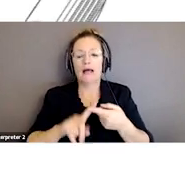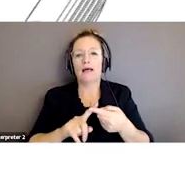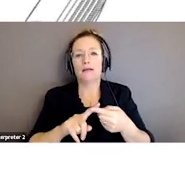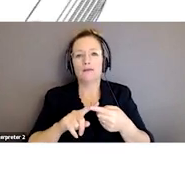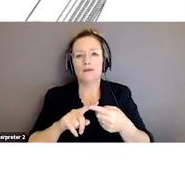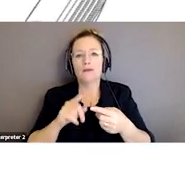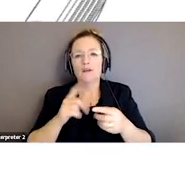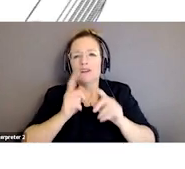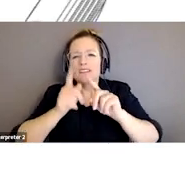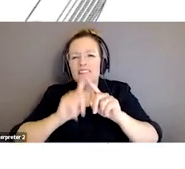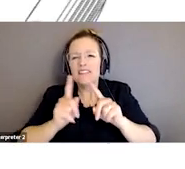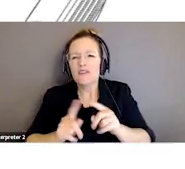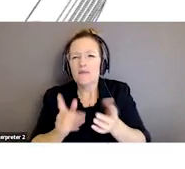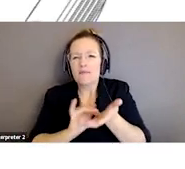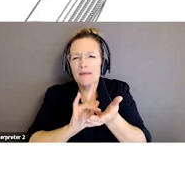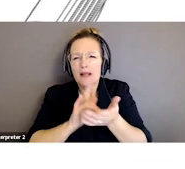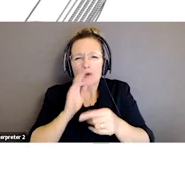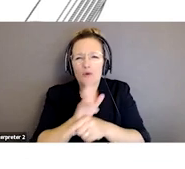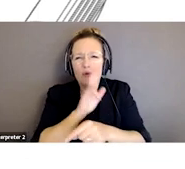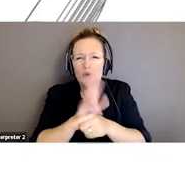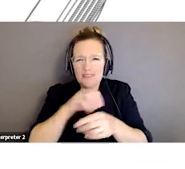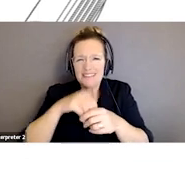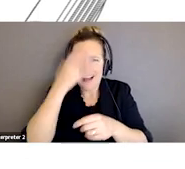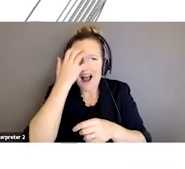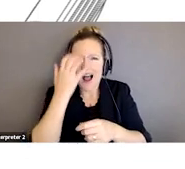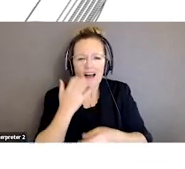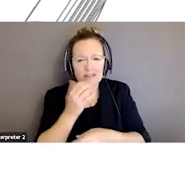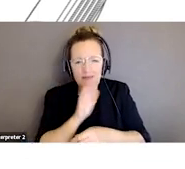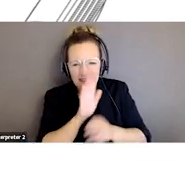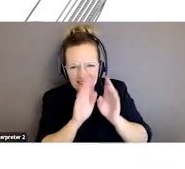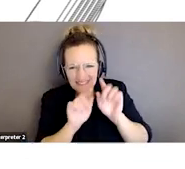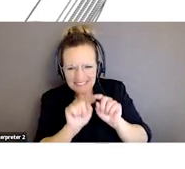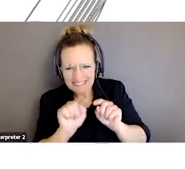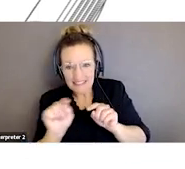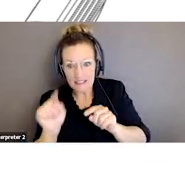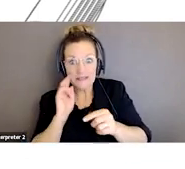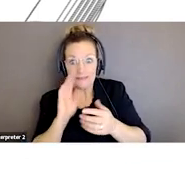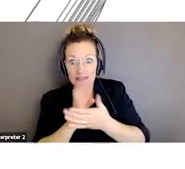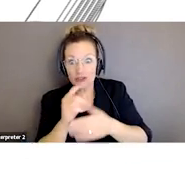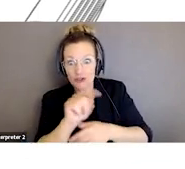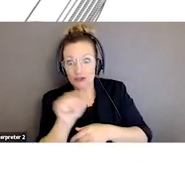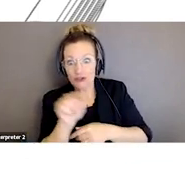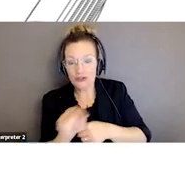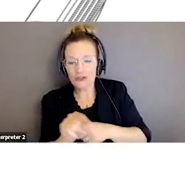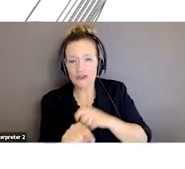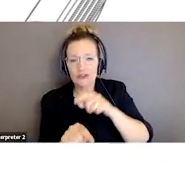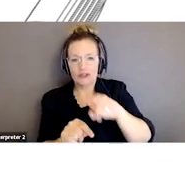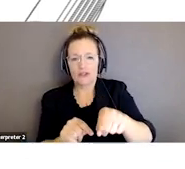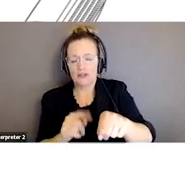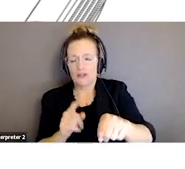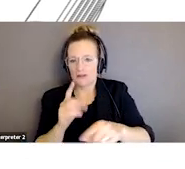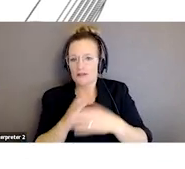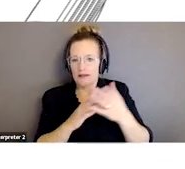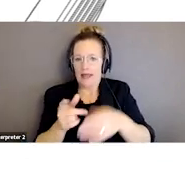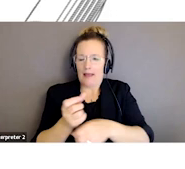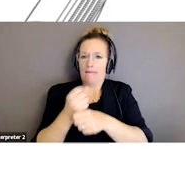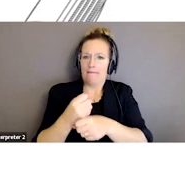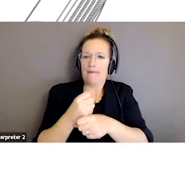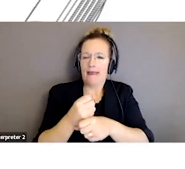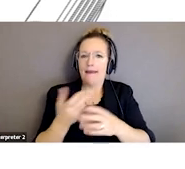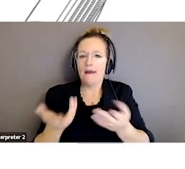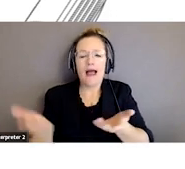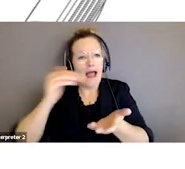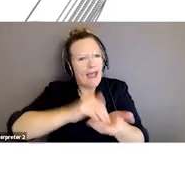assemblies, and many, many, many others. So you can see that it doesn't necessarily have to be something that